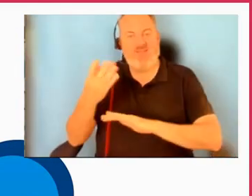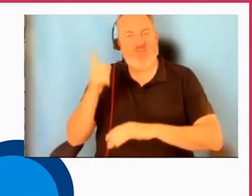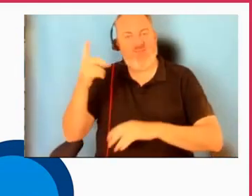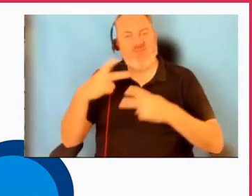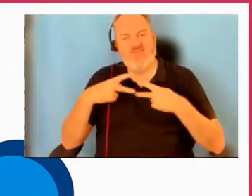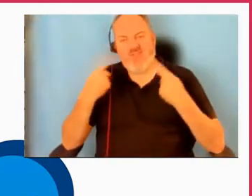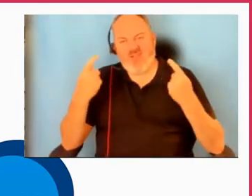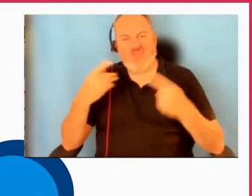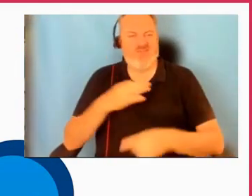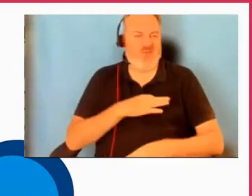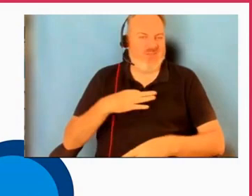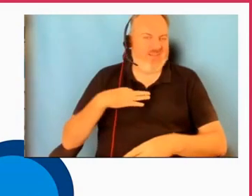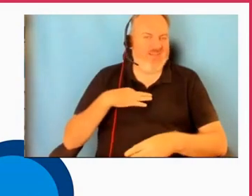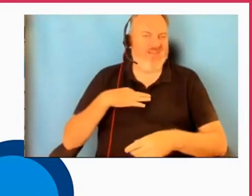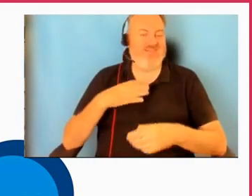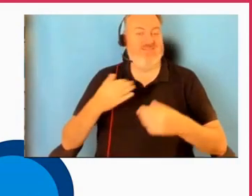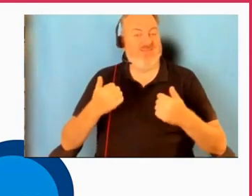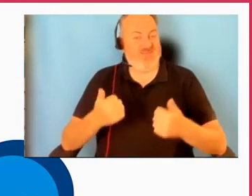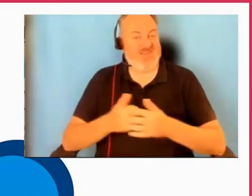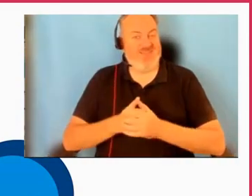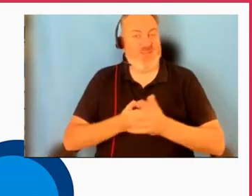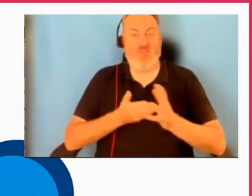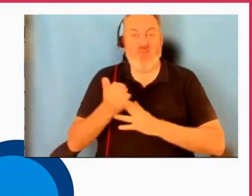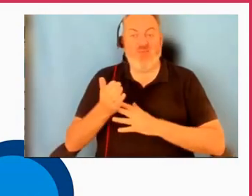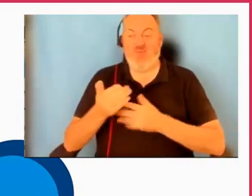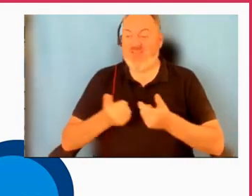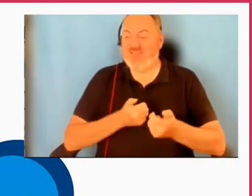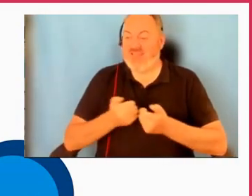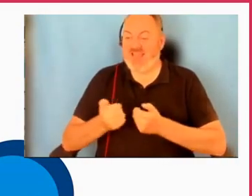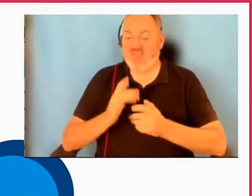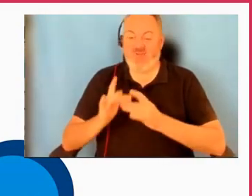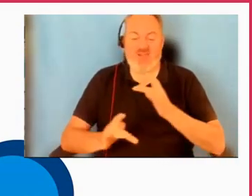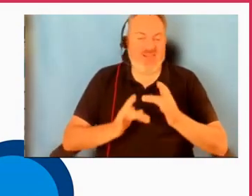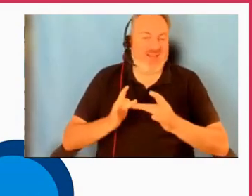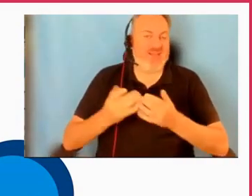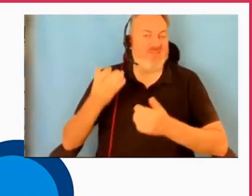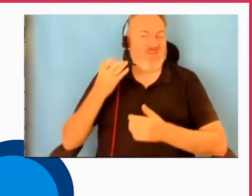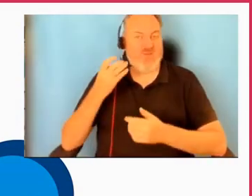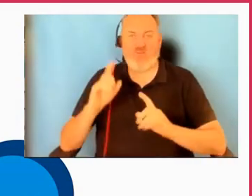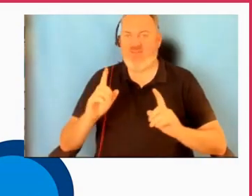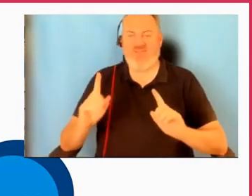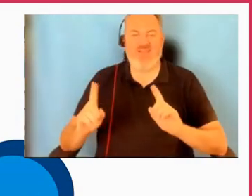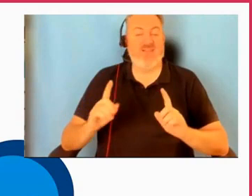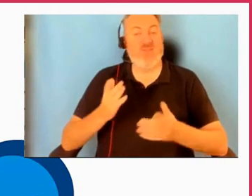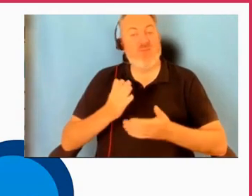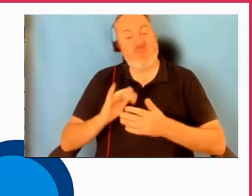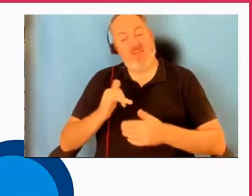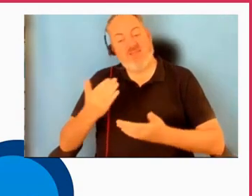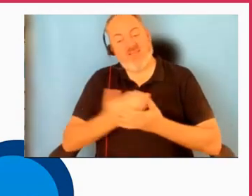via text, phone, or an online service. So if it works for that person, it helps